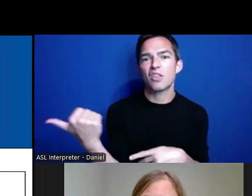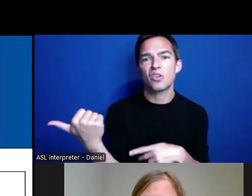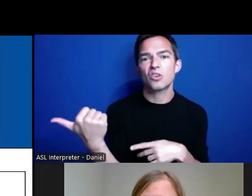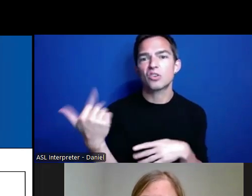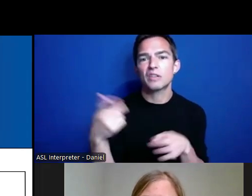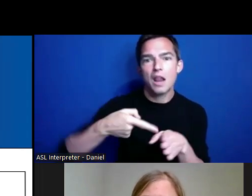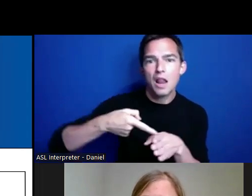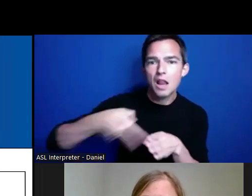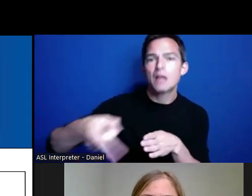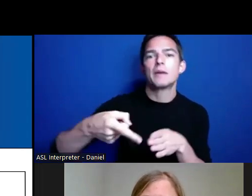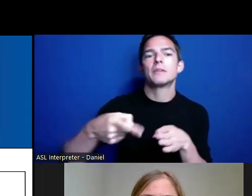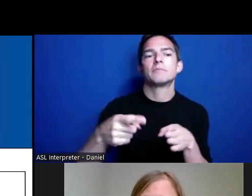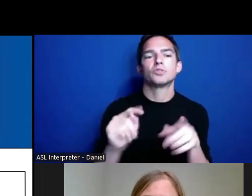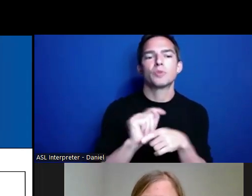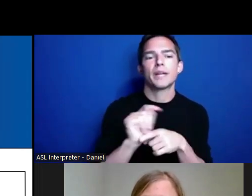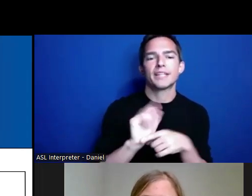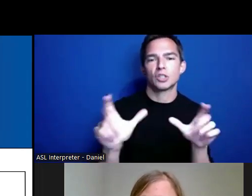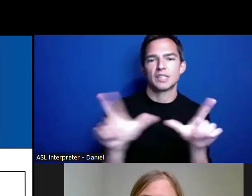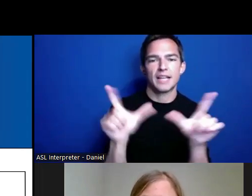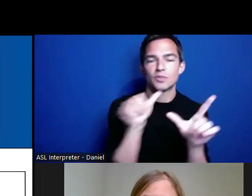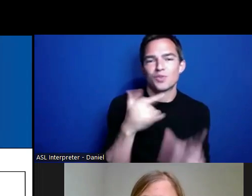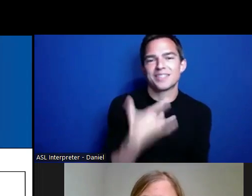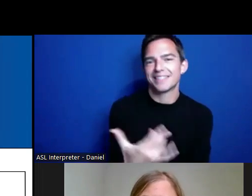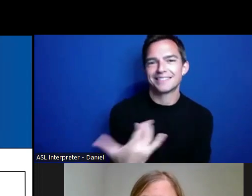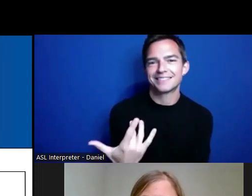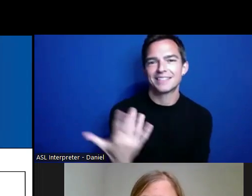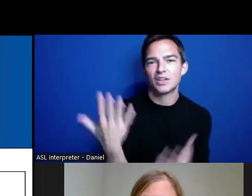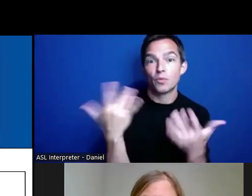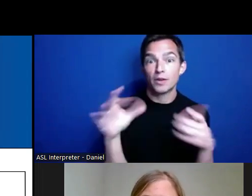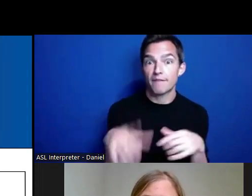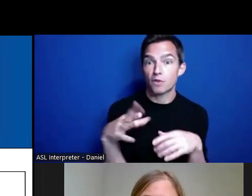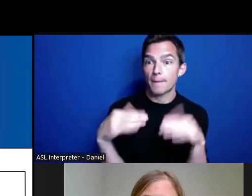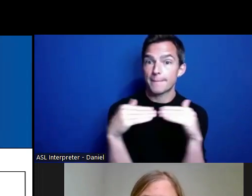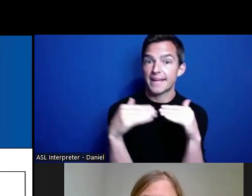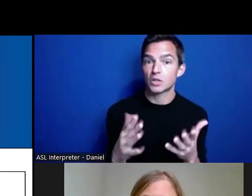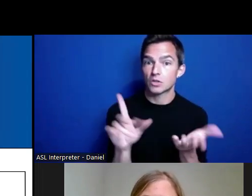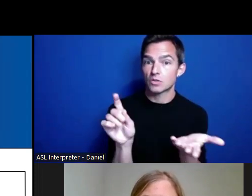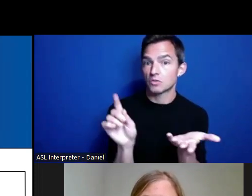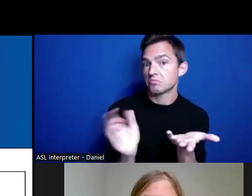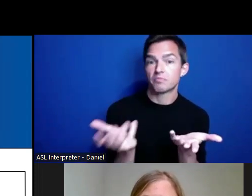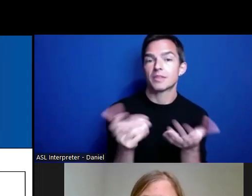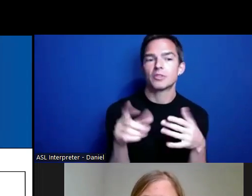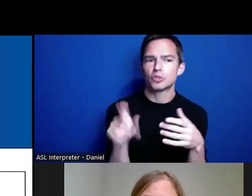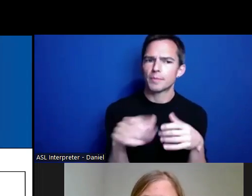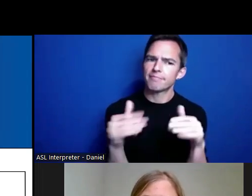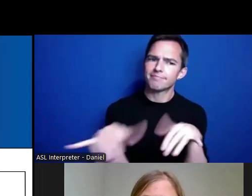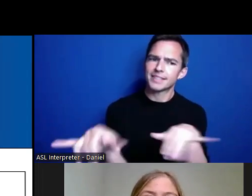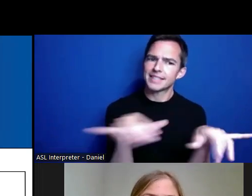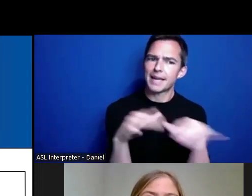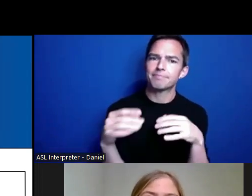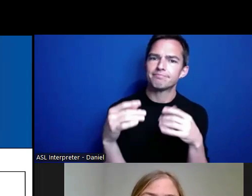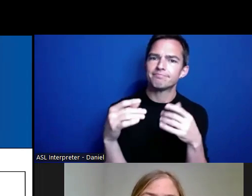specialized training or license? We usually don't. So why would we do it for peers? There needs to be the same standards for peer certifications as